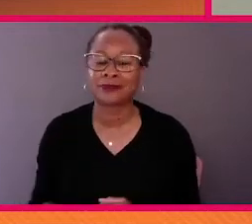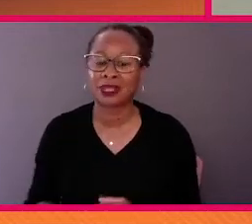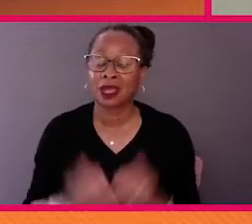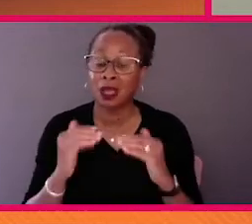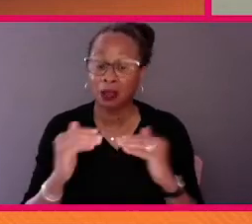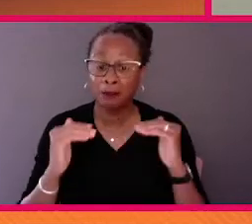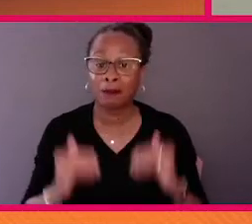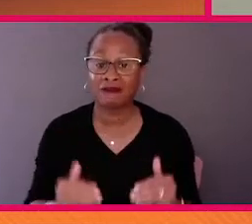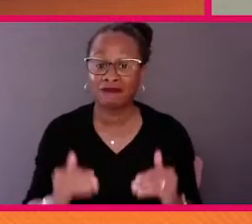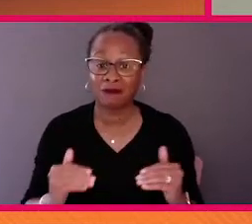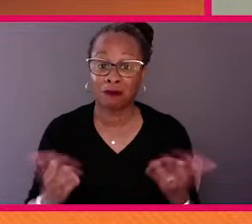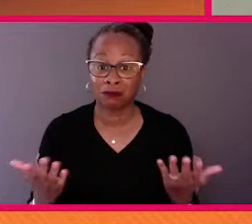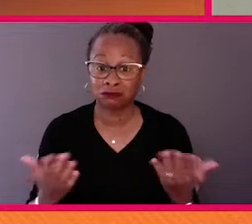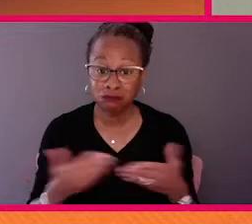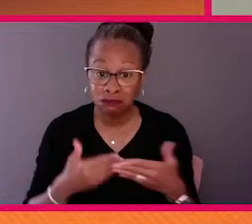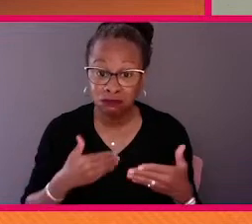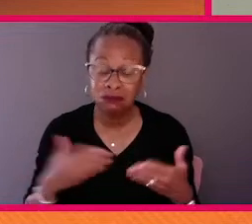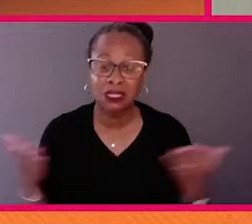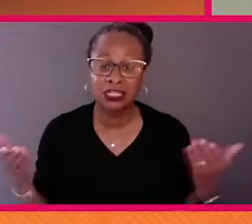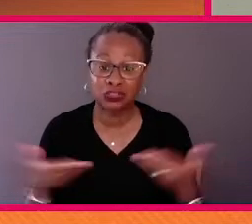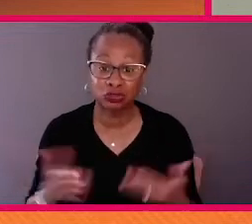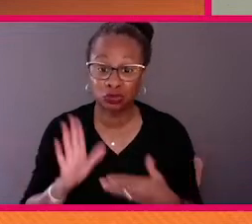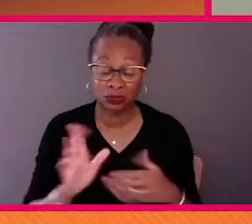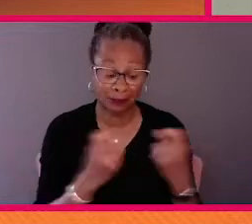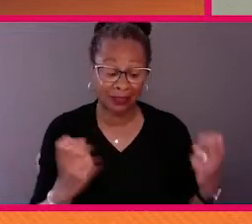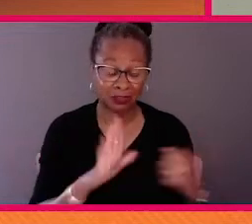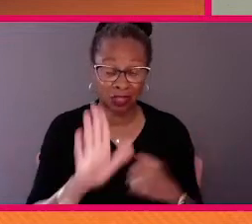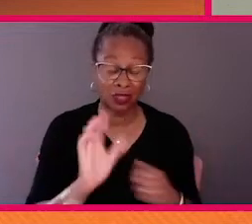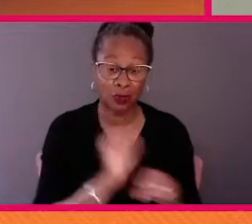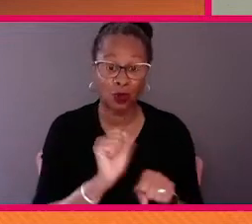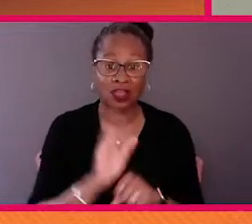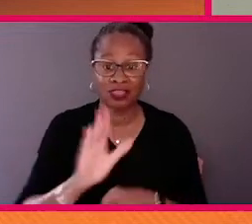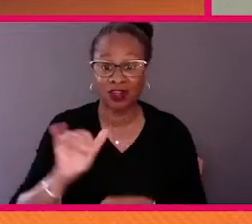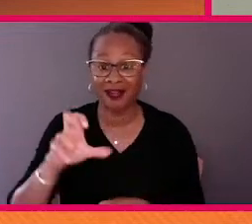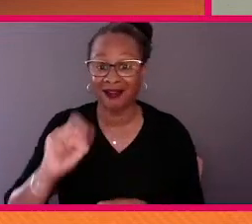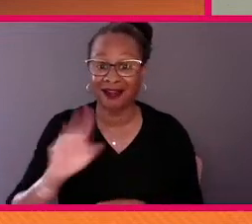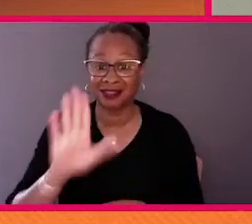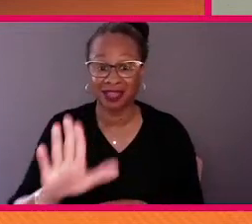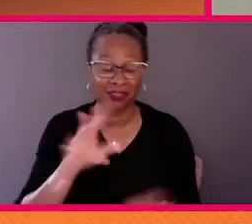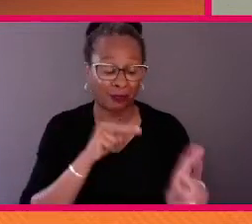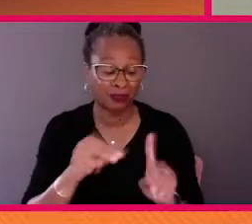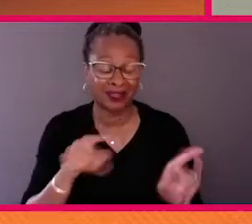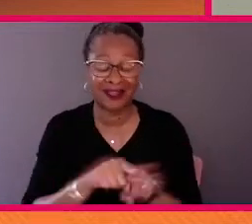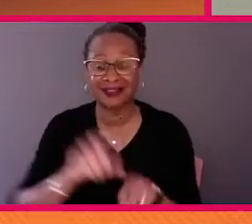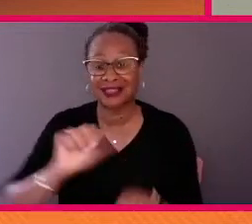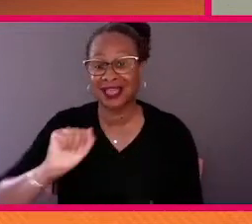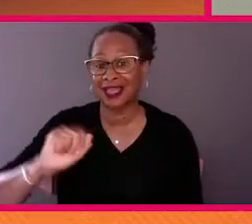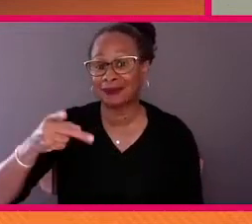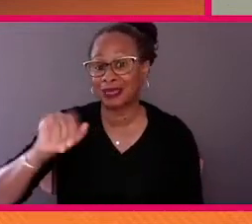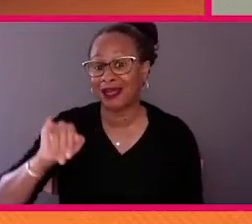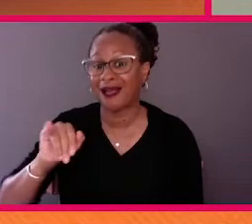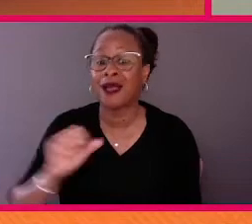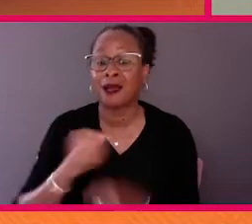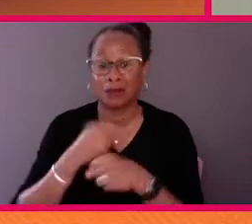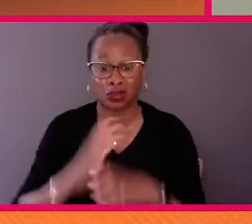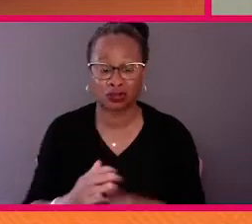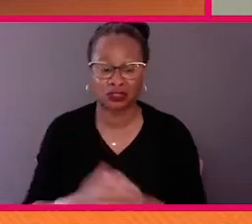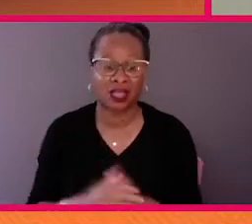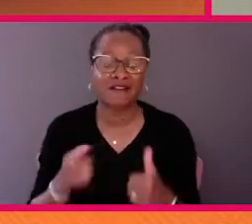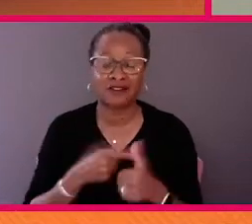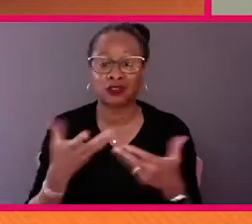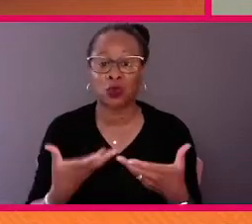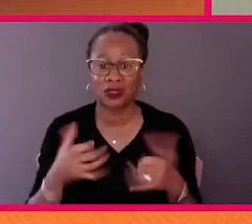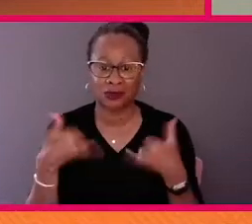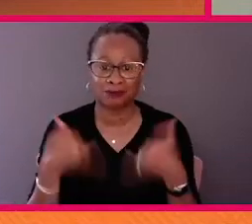introduce the panelists and discuss their work, their icons and their perspectives as AAPI makers, I first want to play the